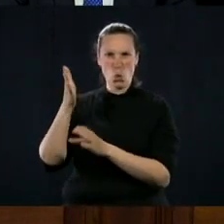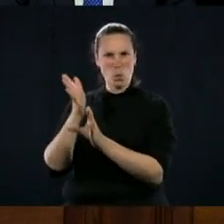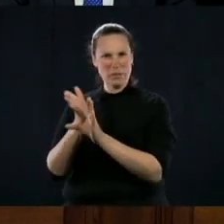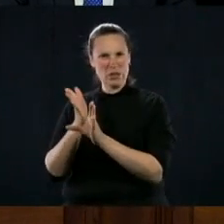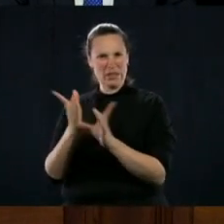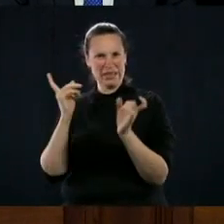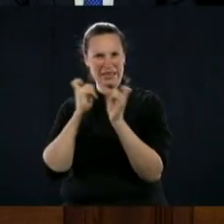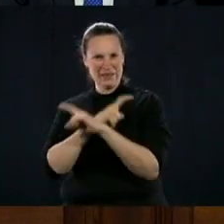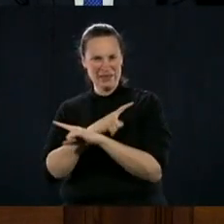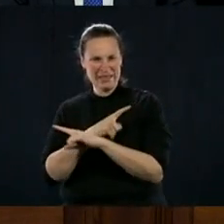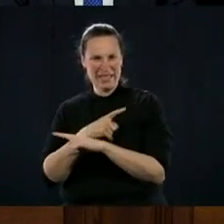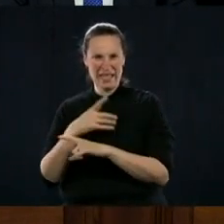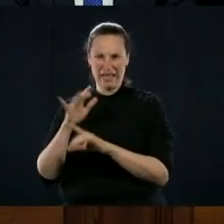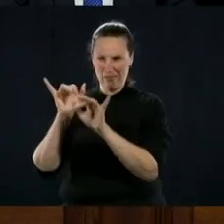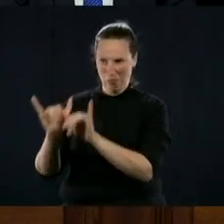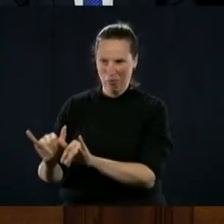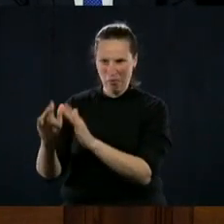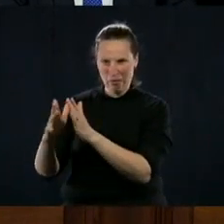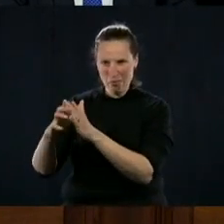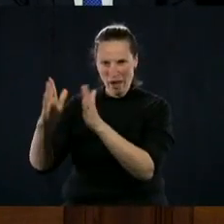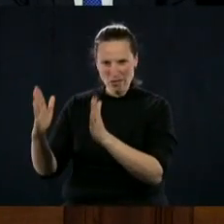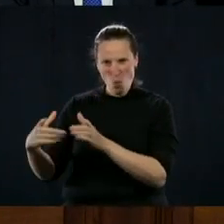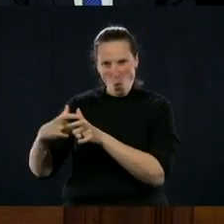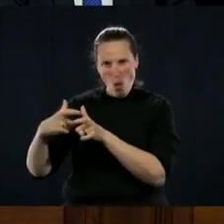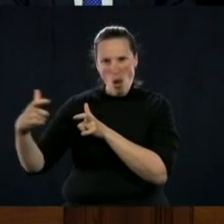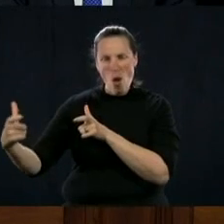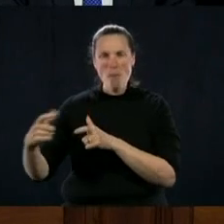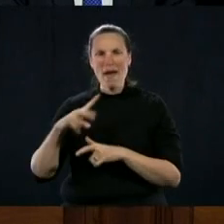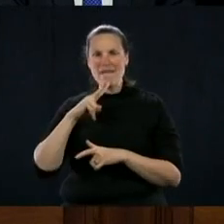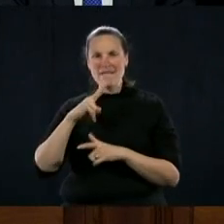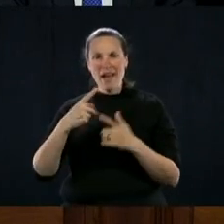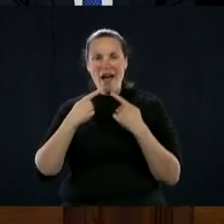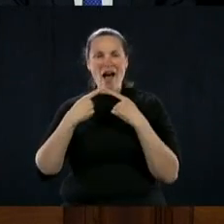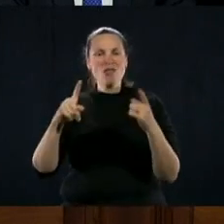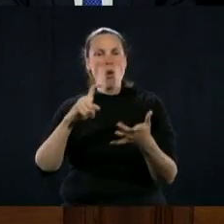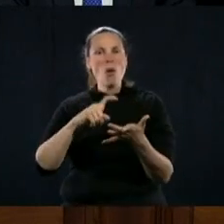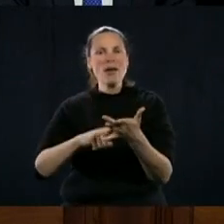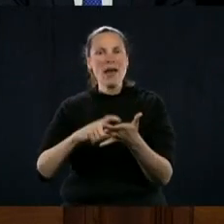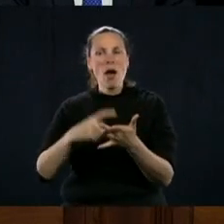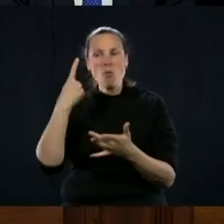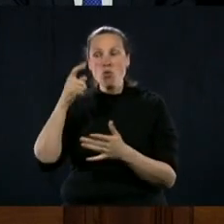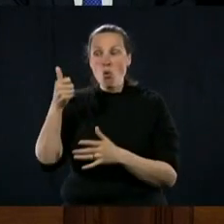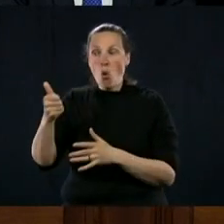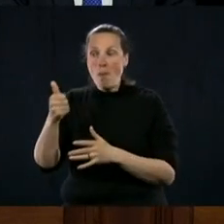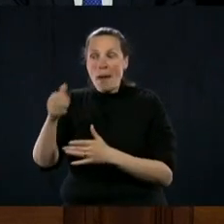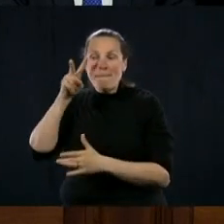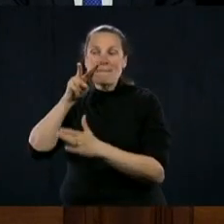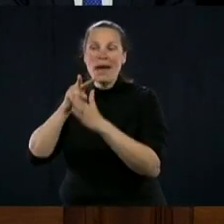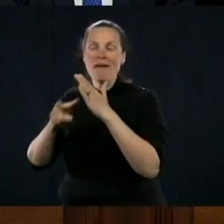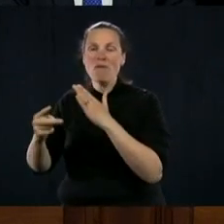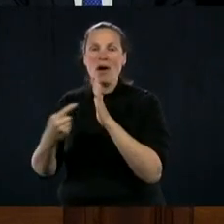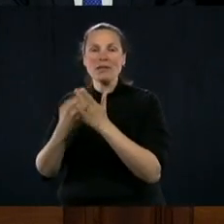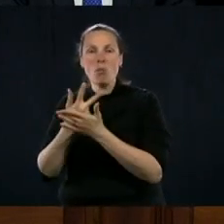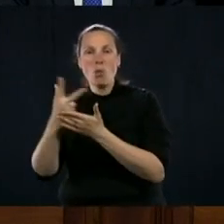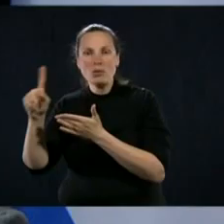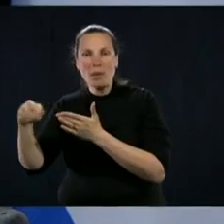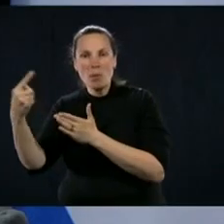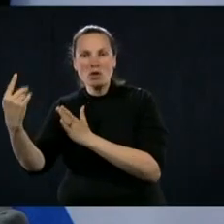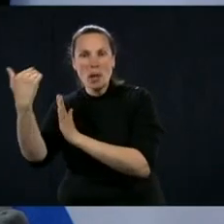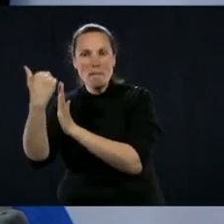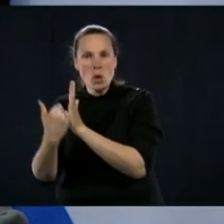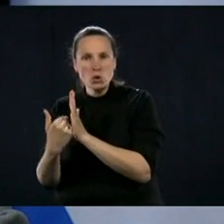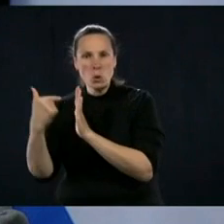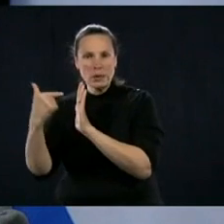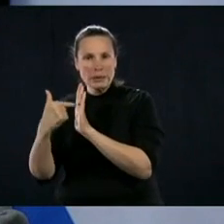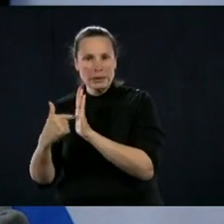their psychological distress and are asking an announcement and a plan as quickly as possible so that they can at least plan the deconfinement and set